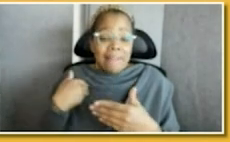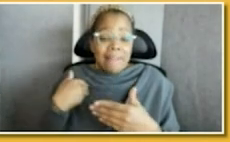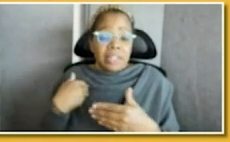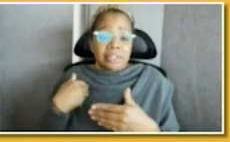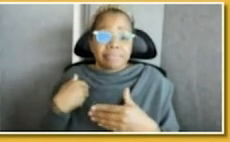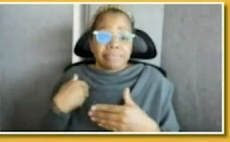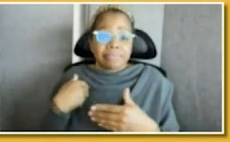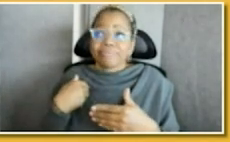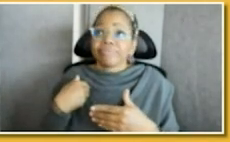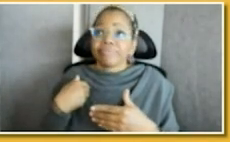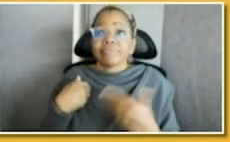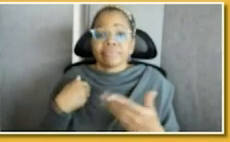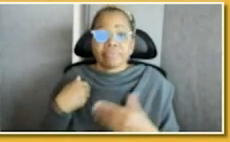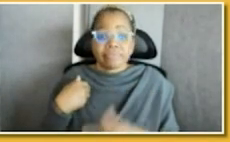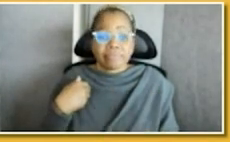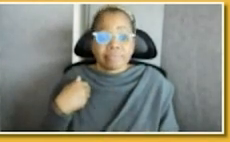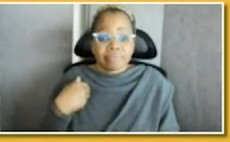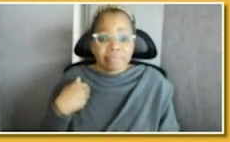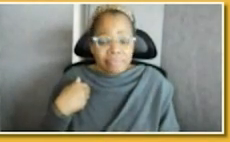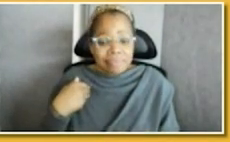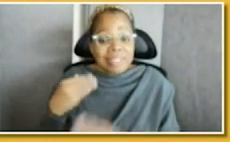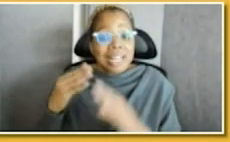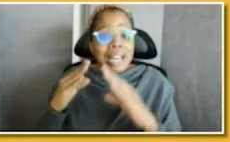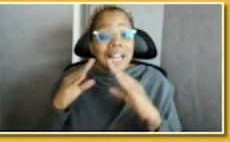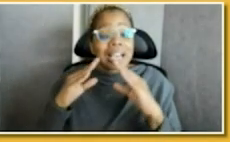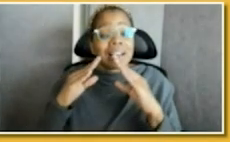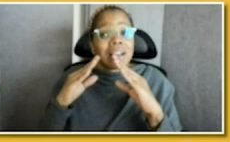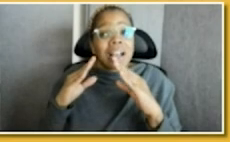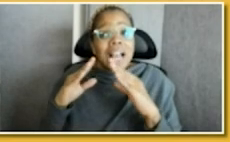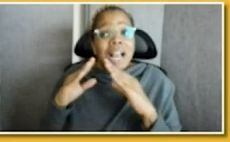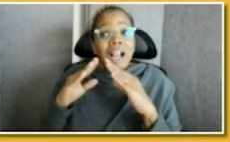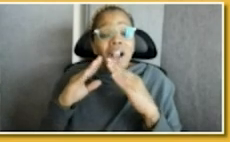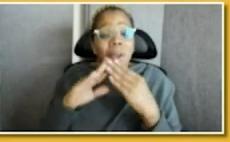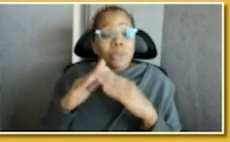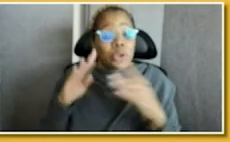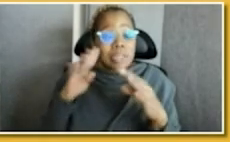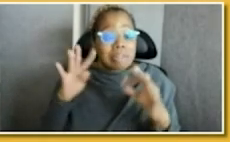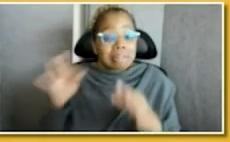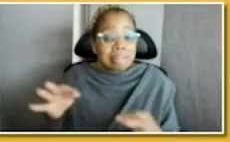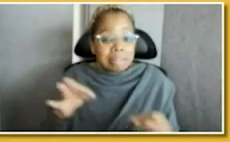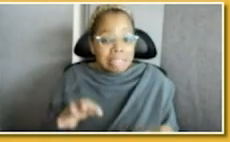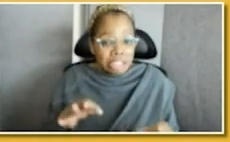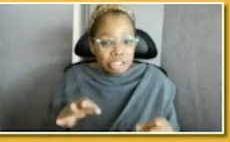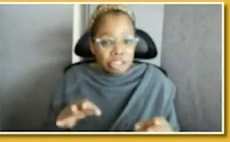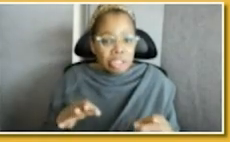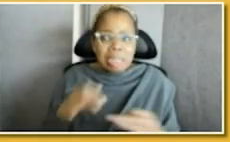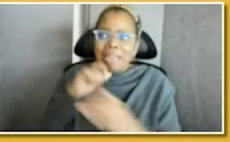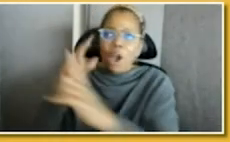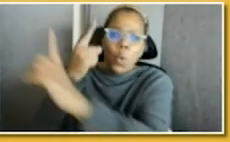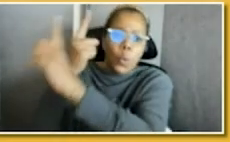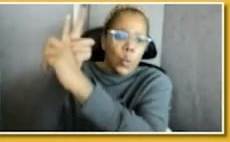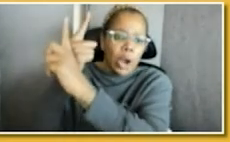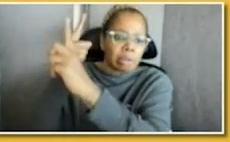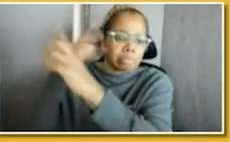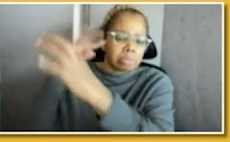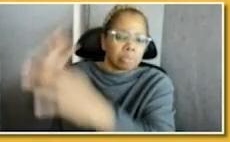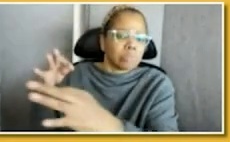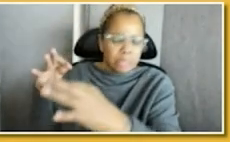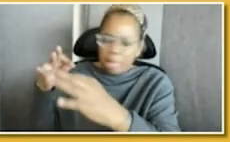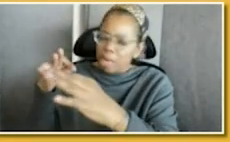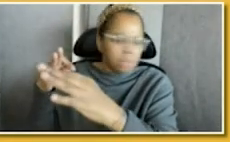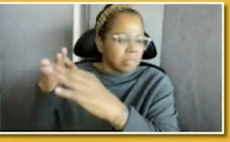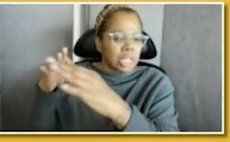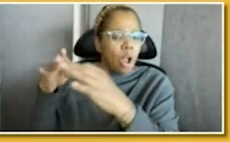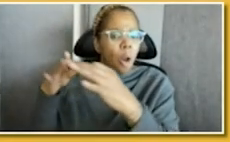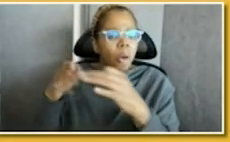having the community decide, having a more decentralized approach to what the Postal Service offers. The post office can offer something